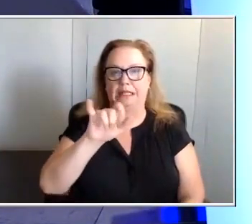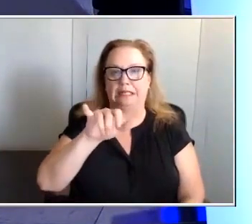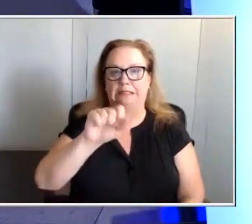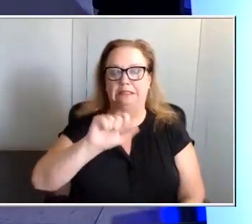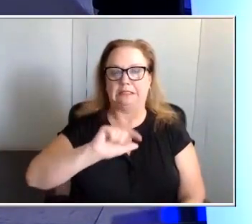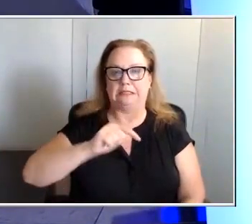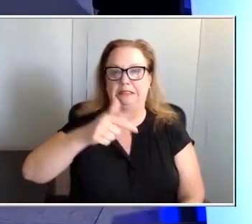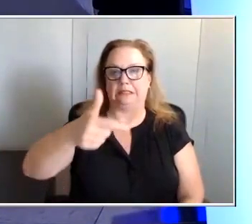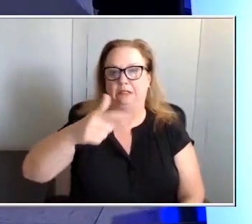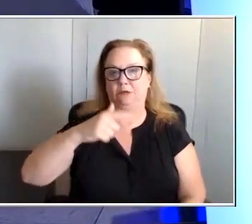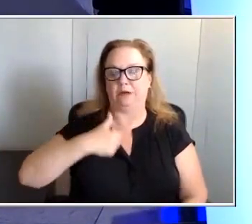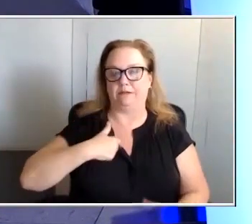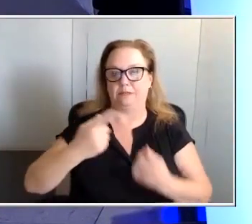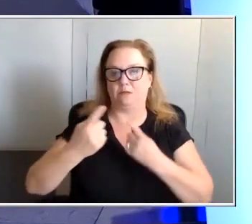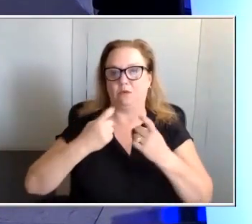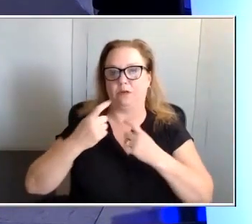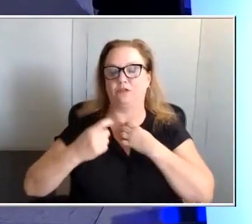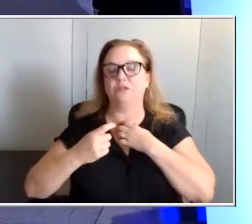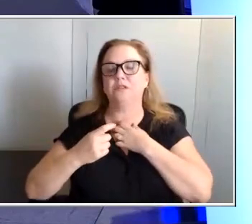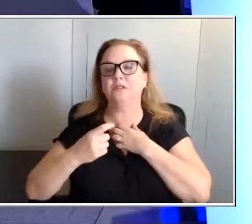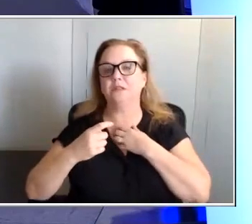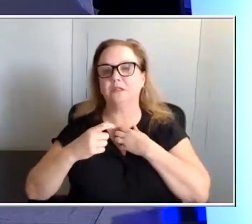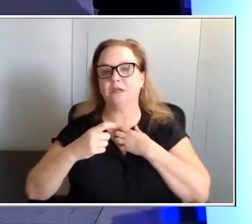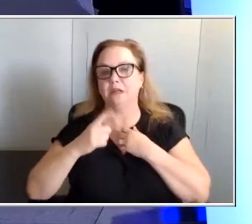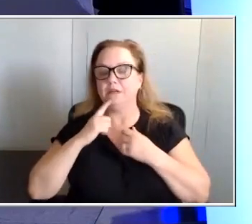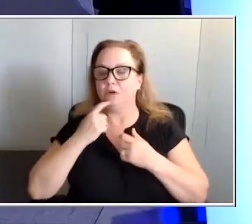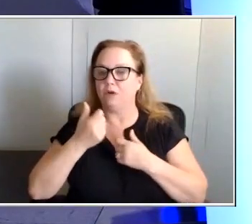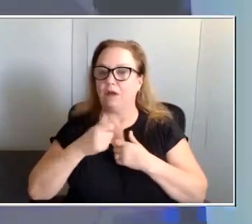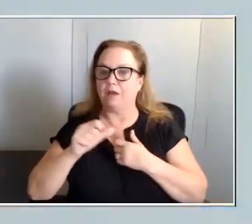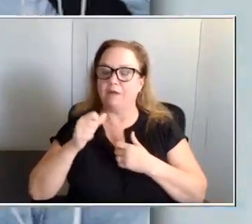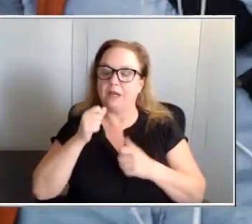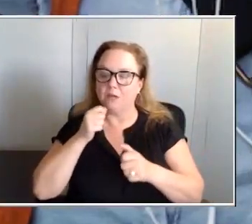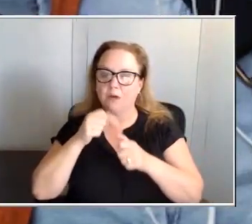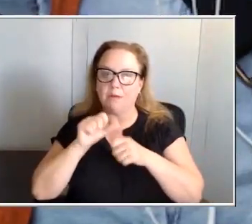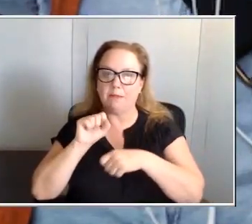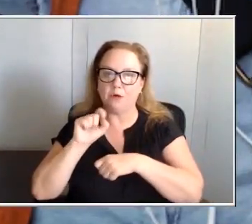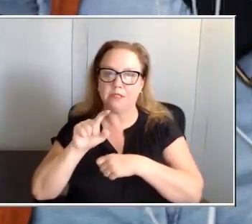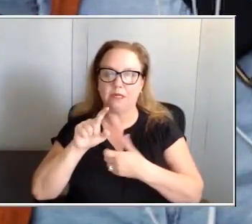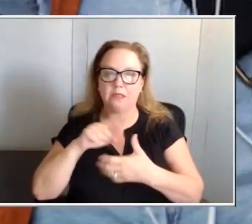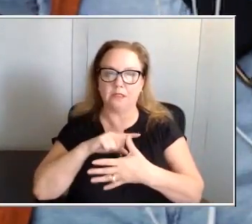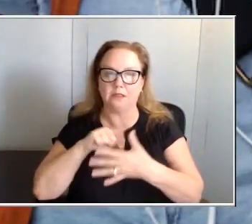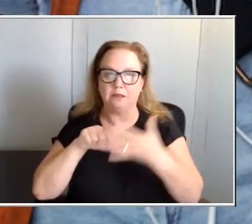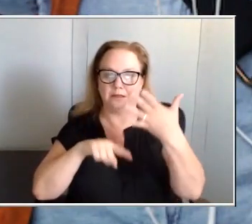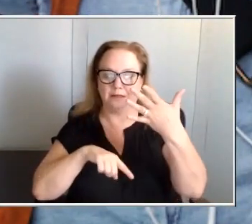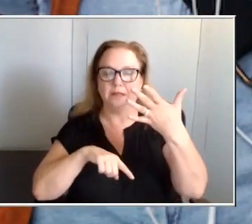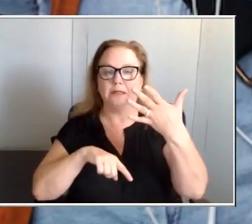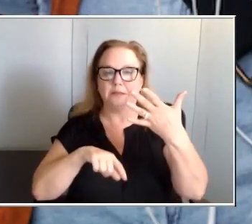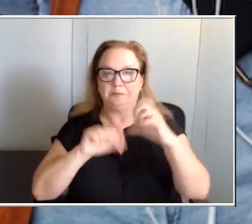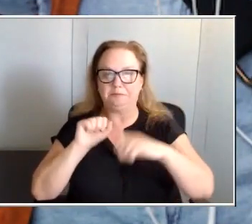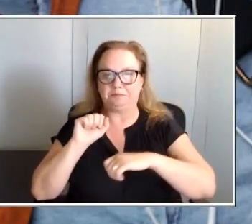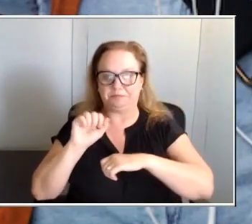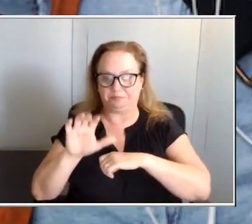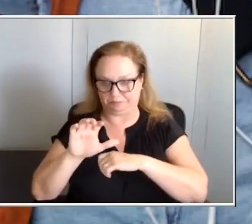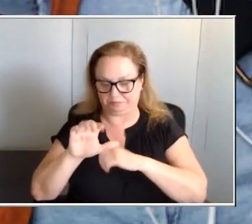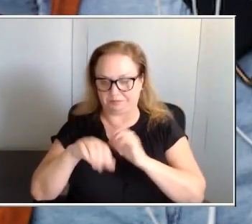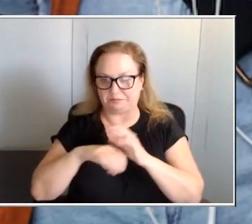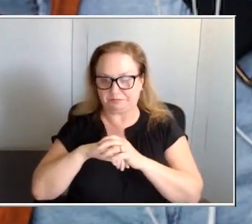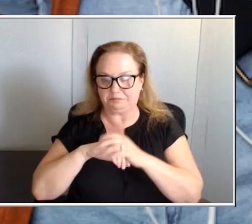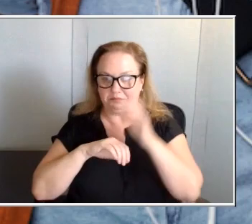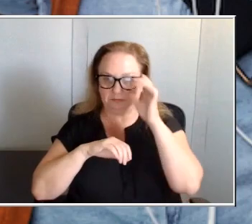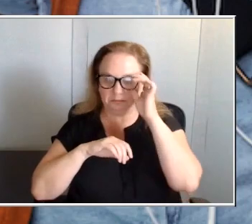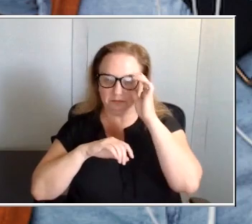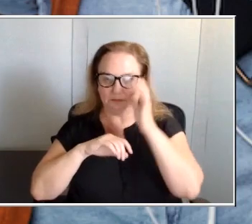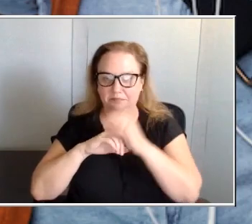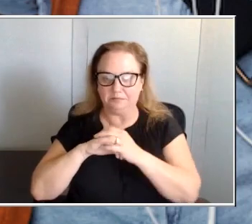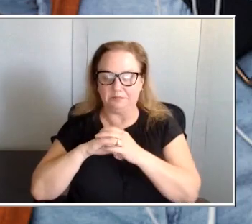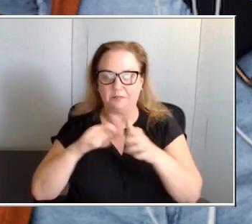think we have some questions. If you do have any, remember to send them in to YouTube, Facebook, Twitter, or email the Medical News Network. But first, we're